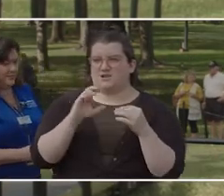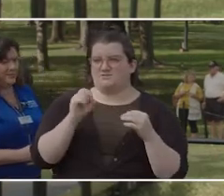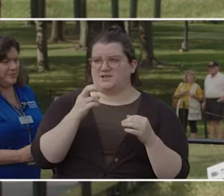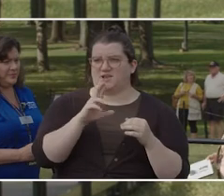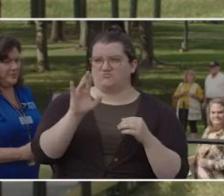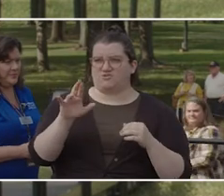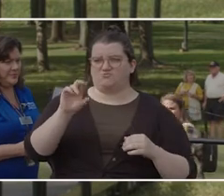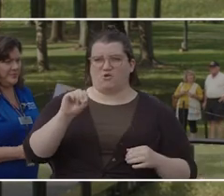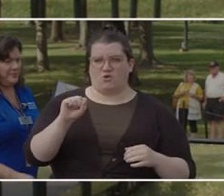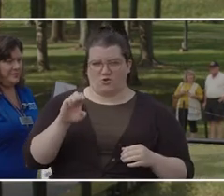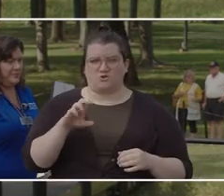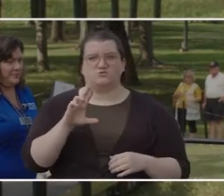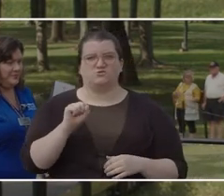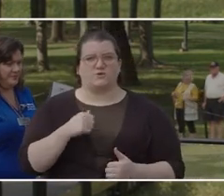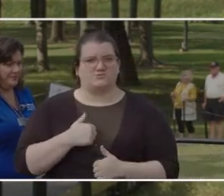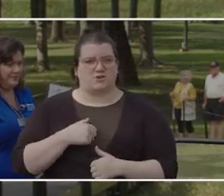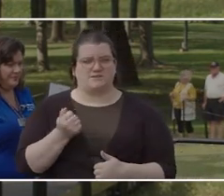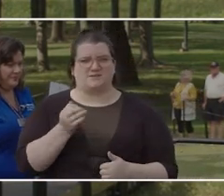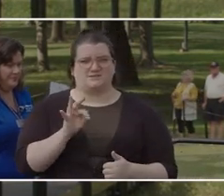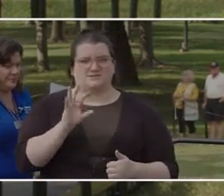Rose, U.S. Army,